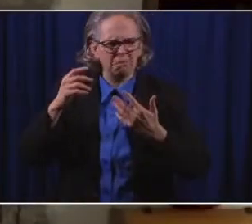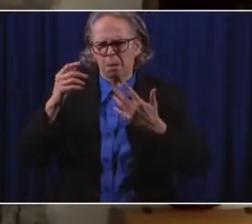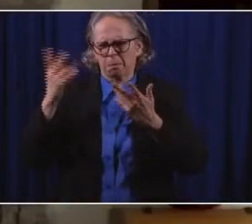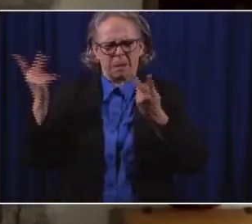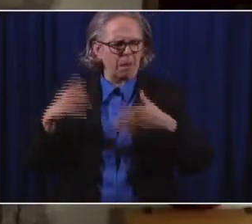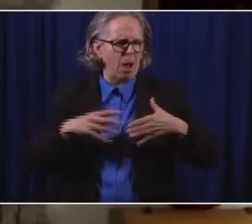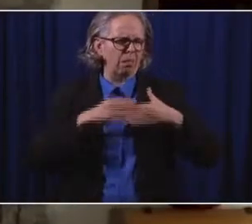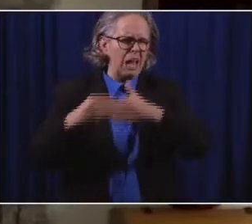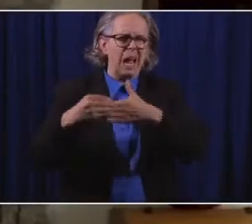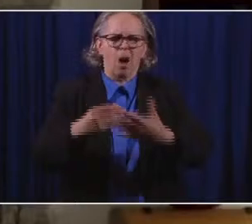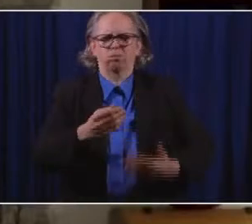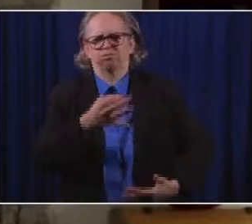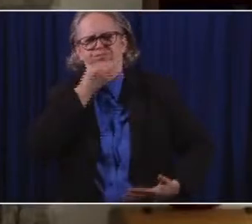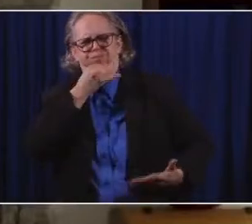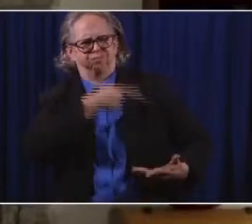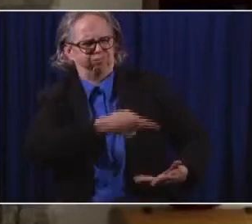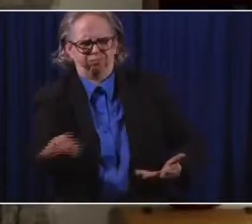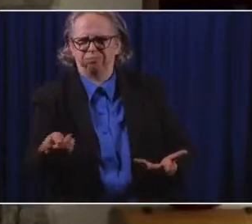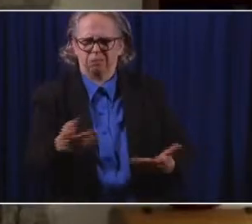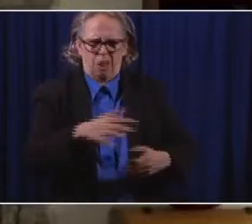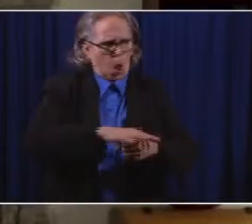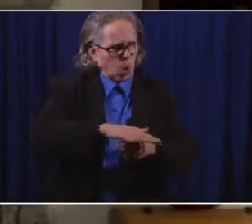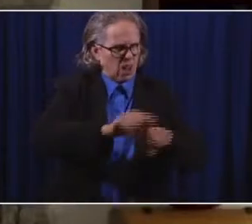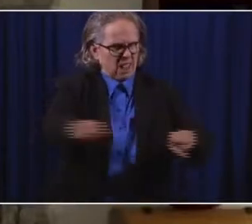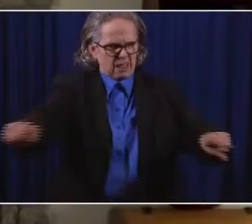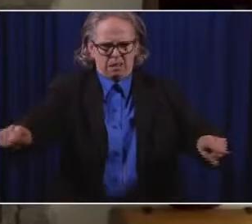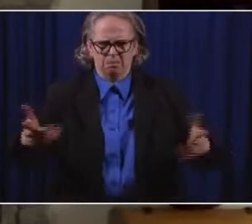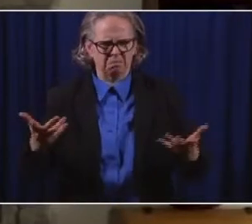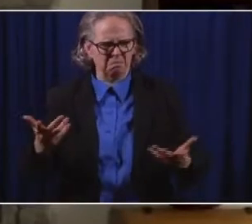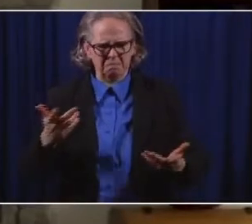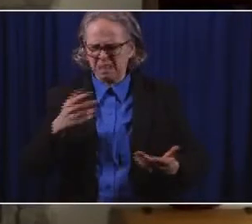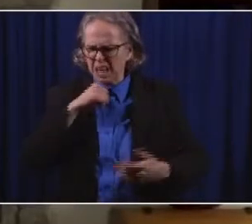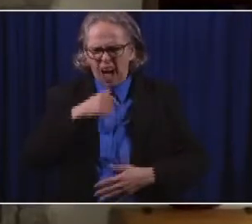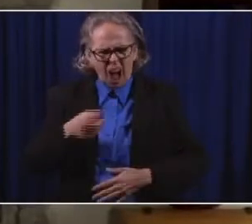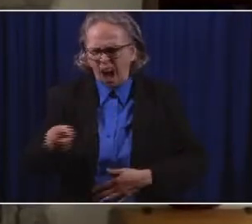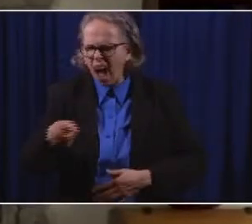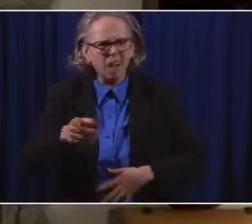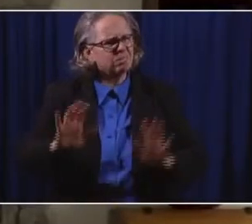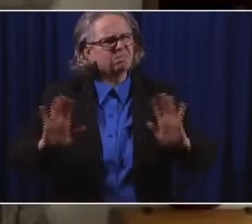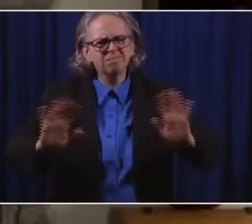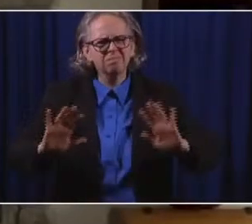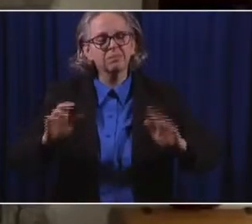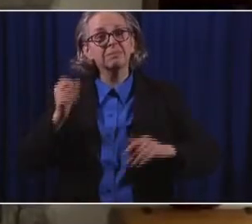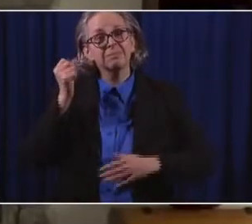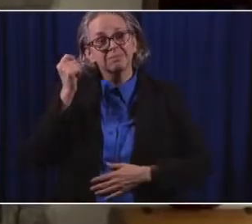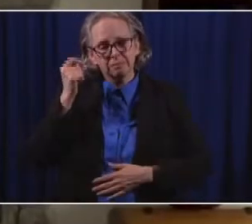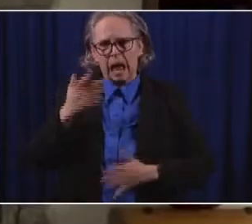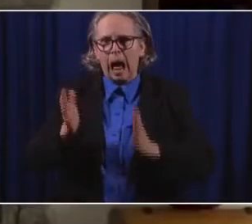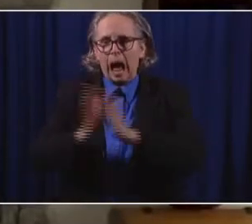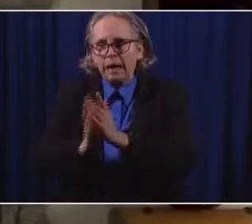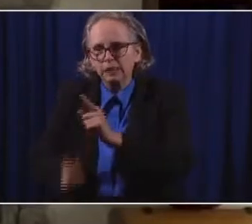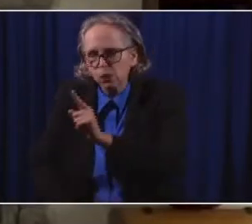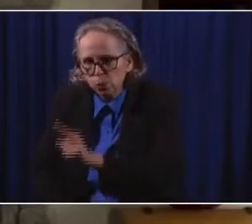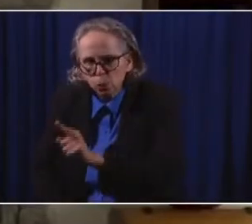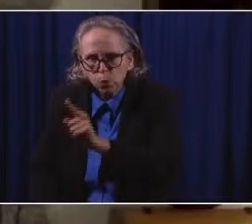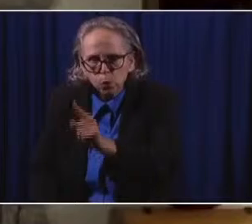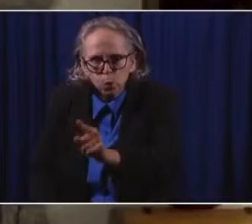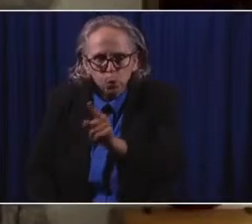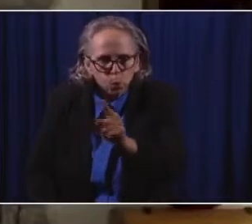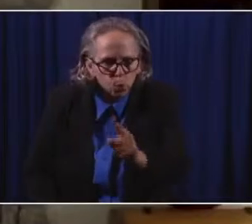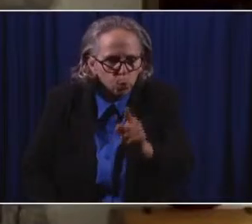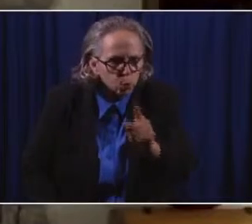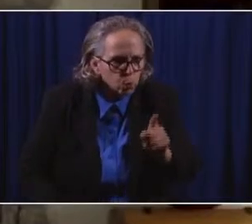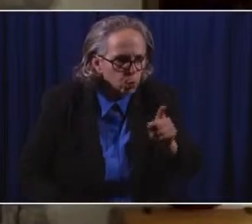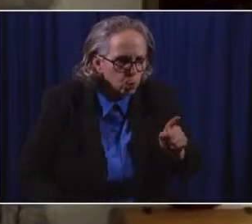All we're saying really today is let's reconcentrate our efforts, because whatever your county was before, it's higher